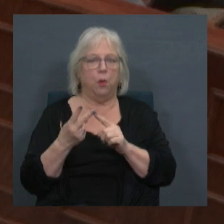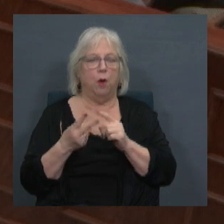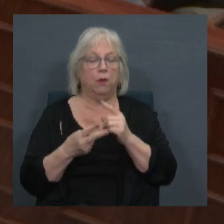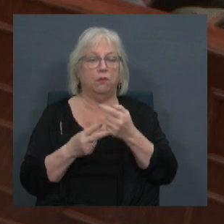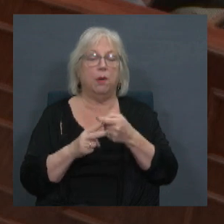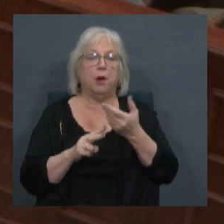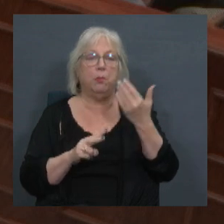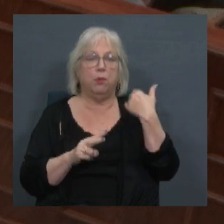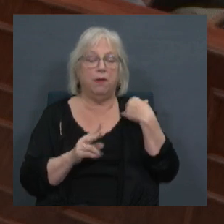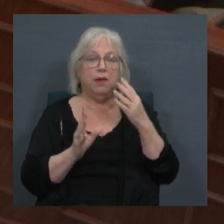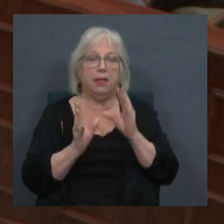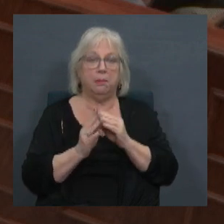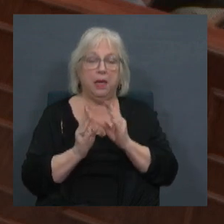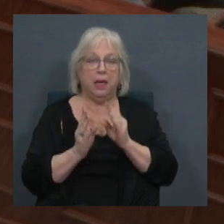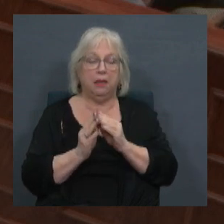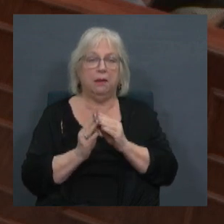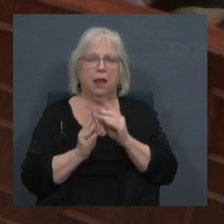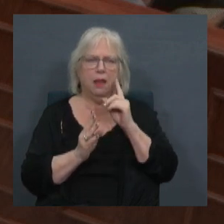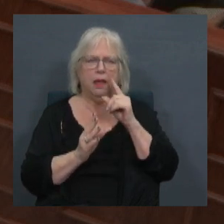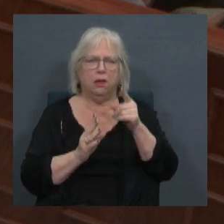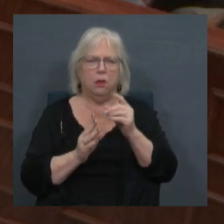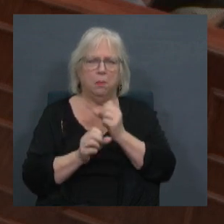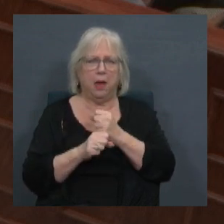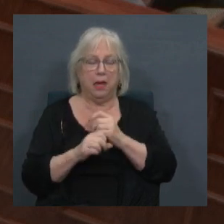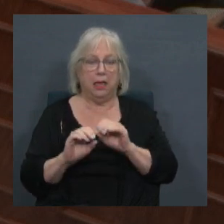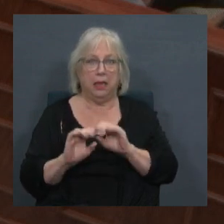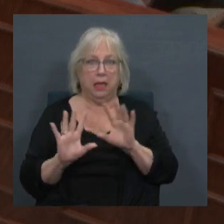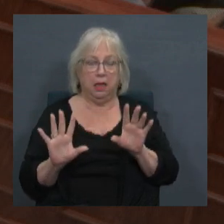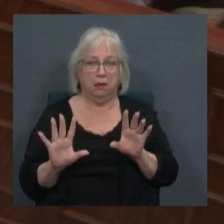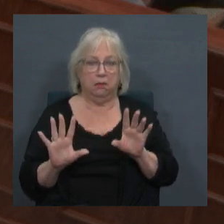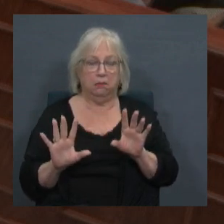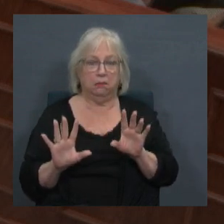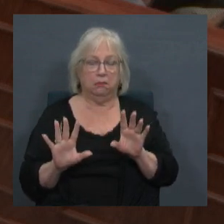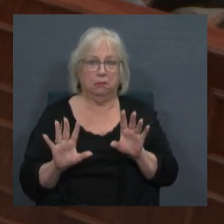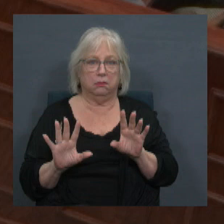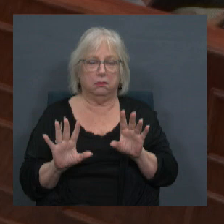our previous meetings, I think you made it clear to us that